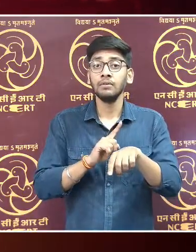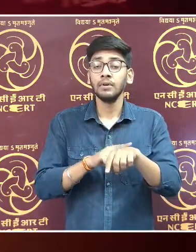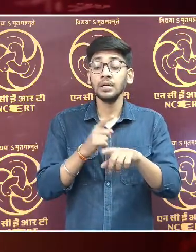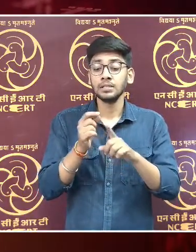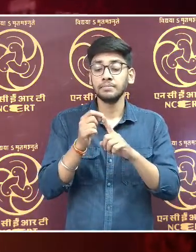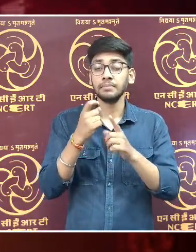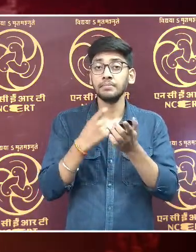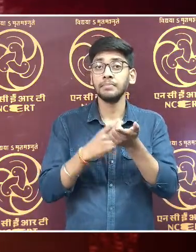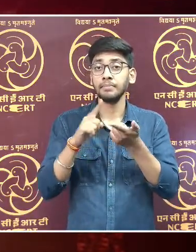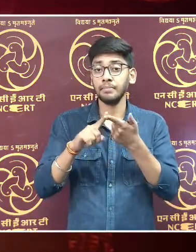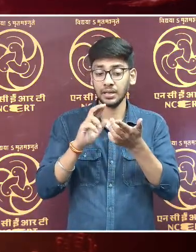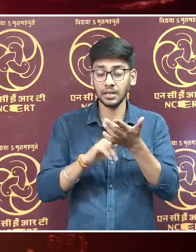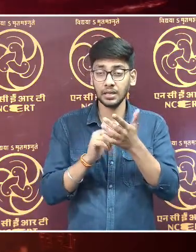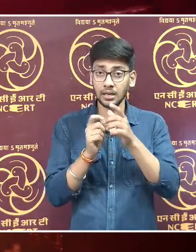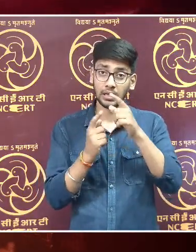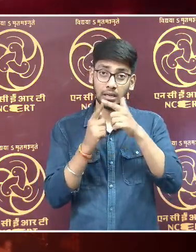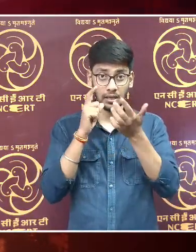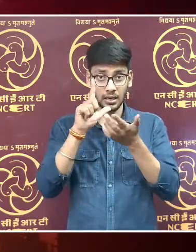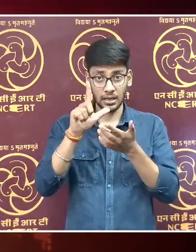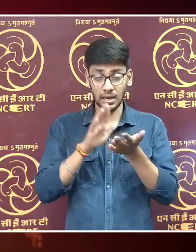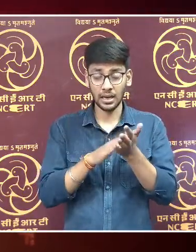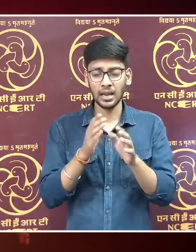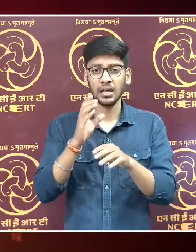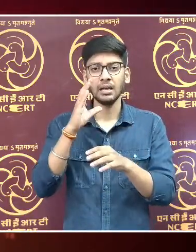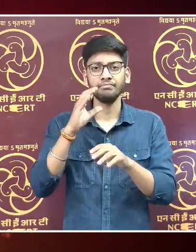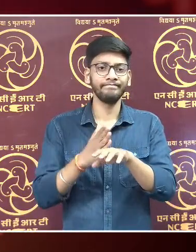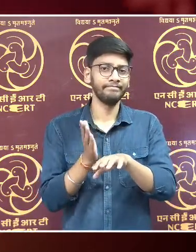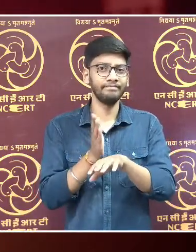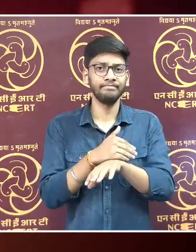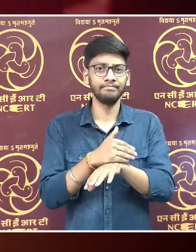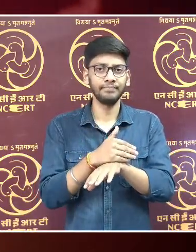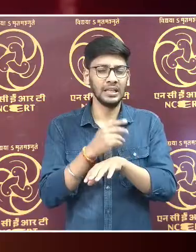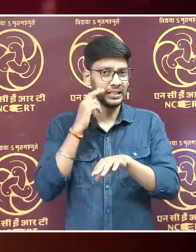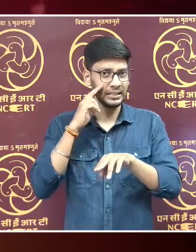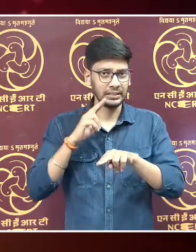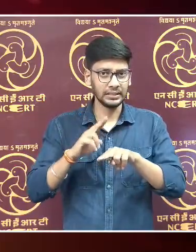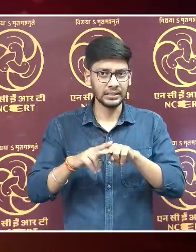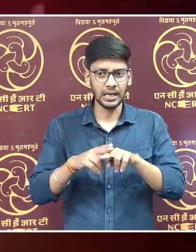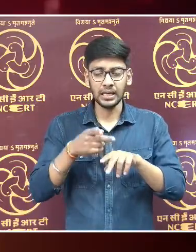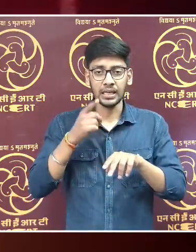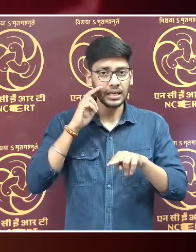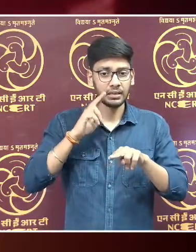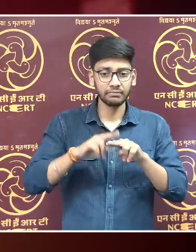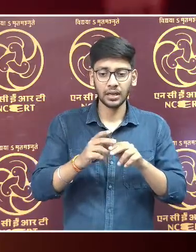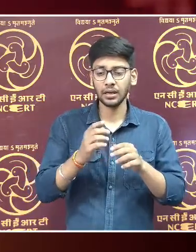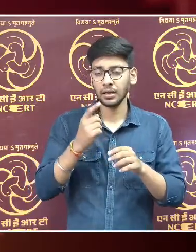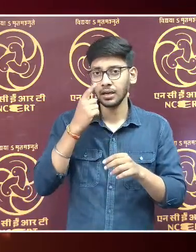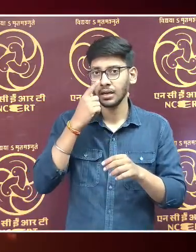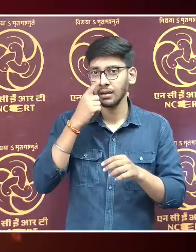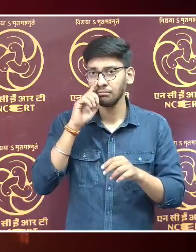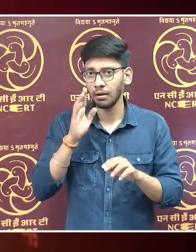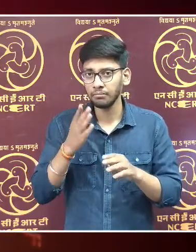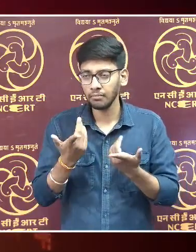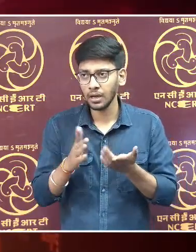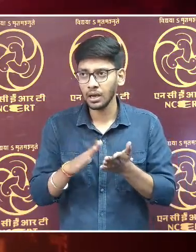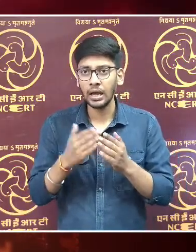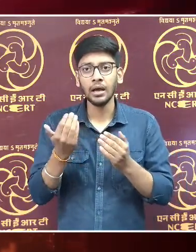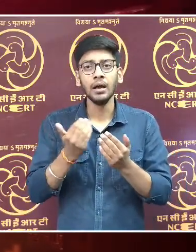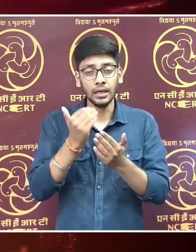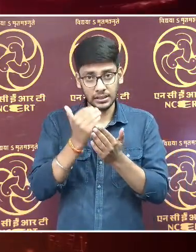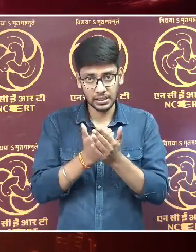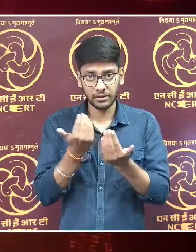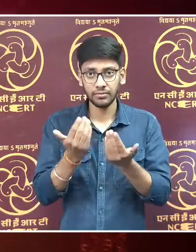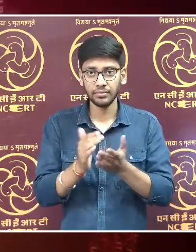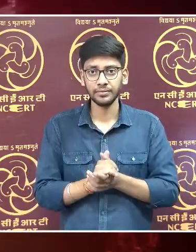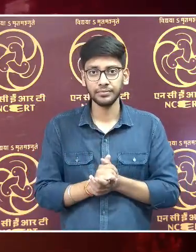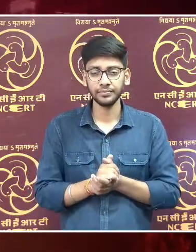causes, that also with care to the mother, expected mother, like most of the causes we can prevent them.